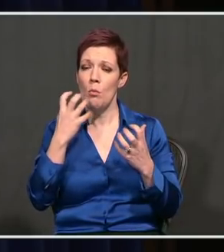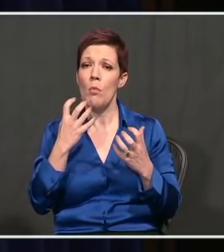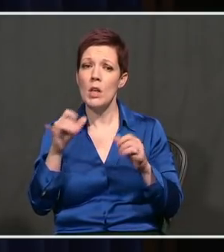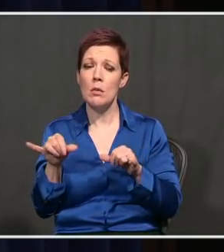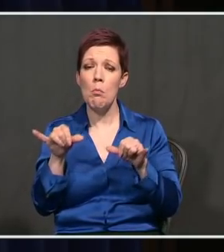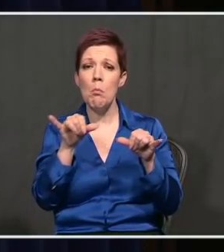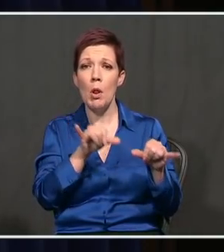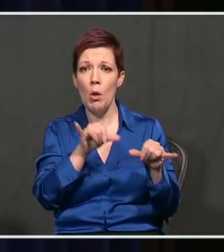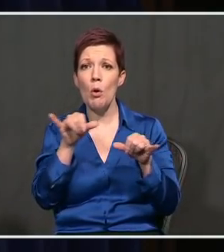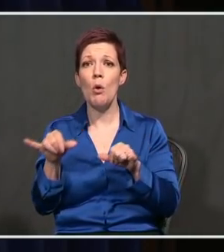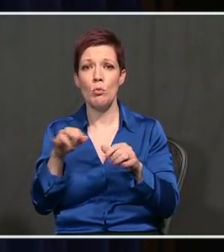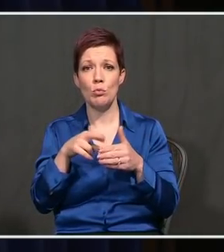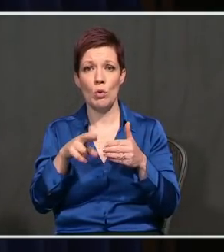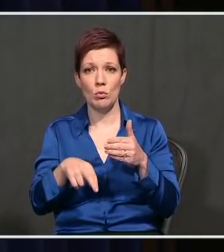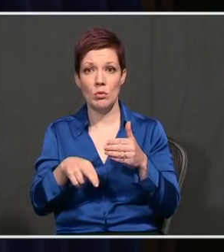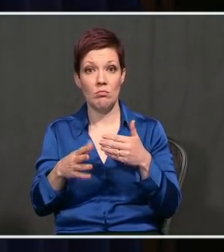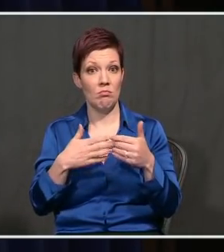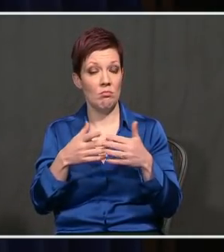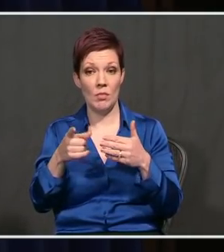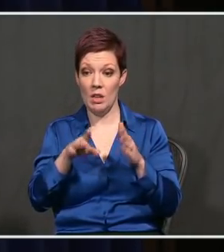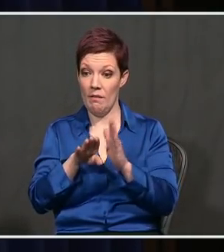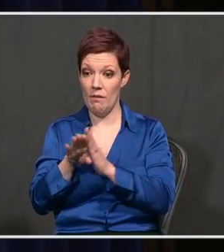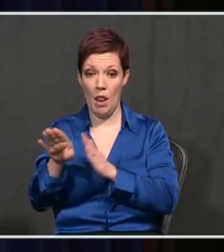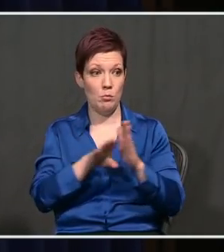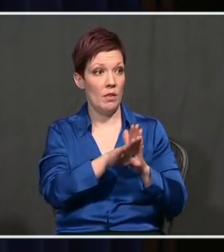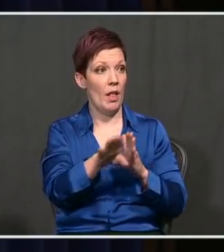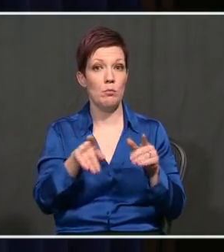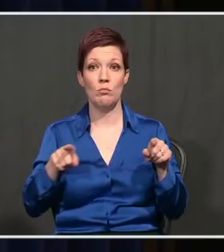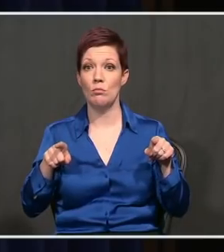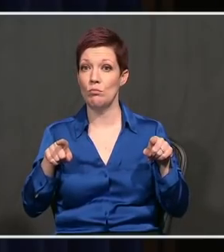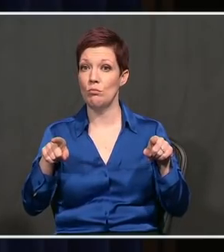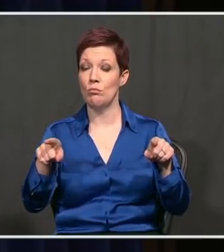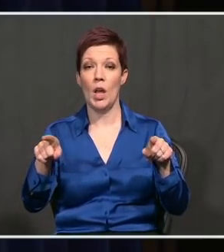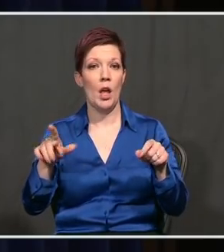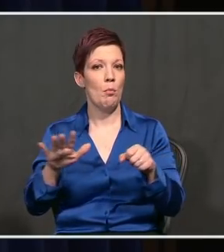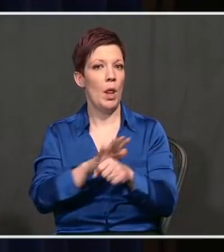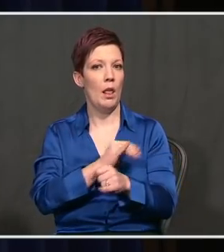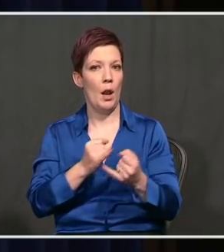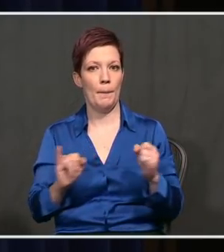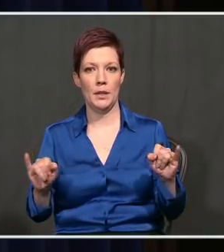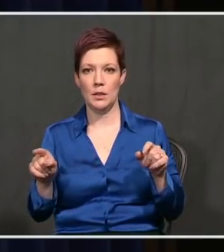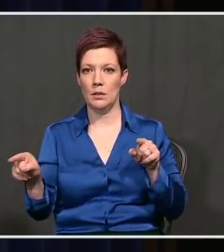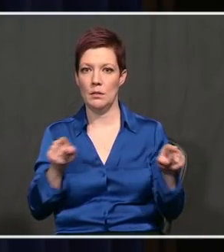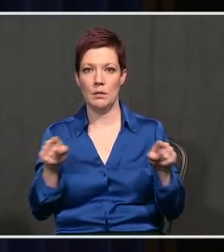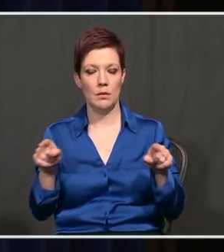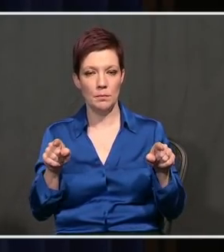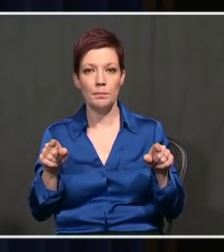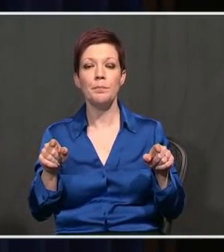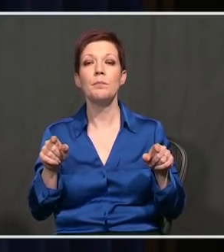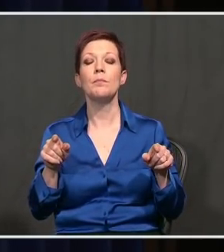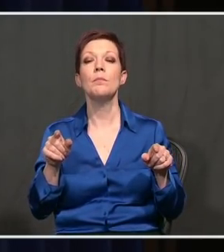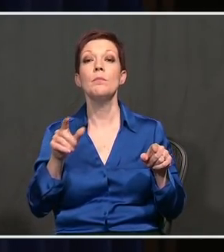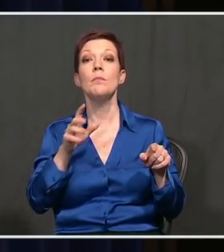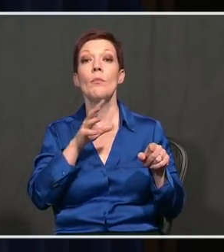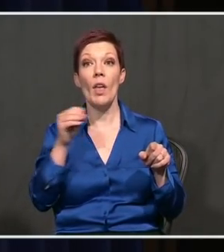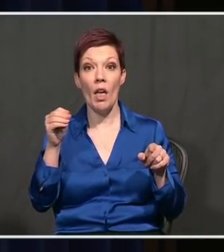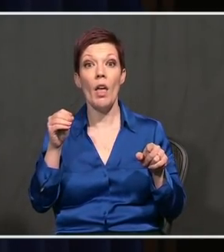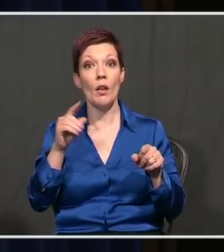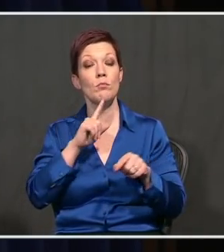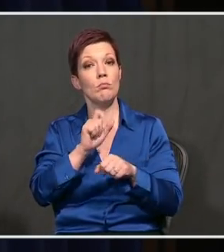were developed completely independently and designed completely independently. In fact, at the onset,